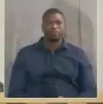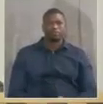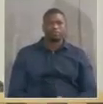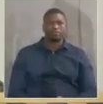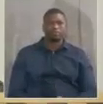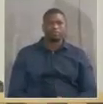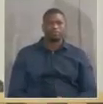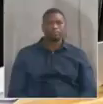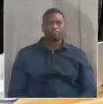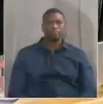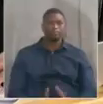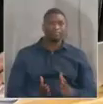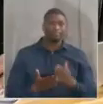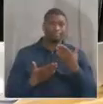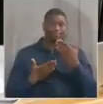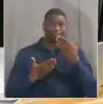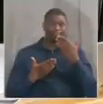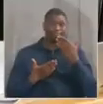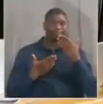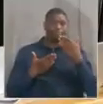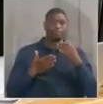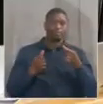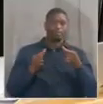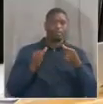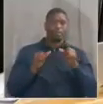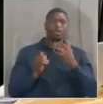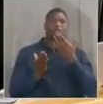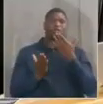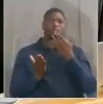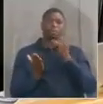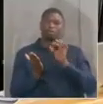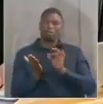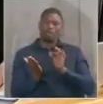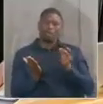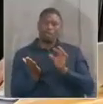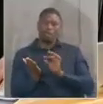Thank you. And if we then turn to page,